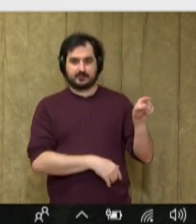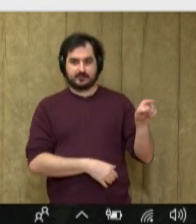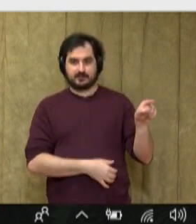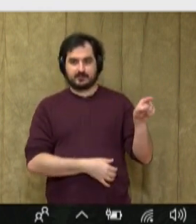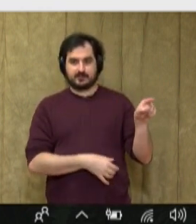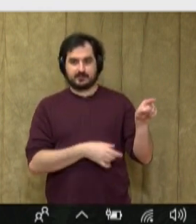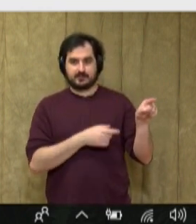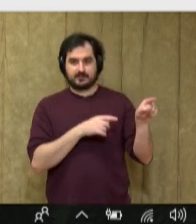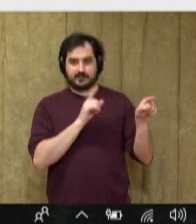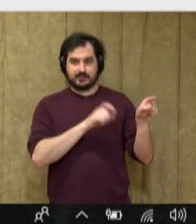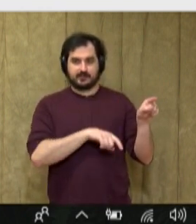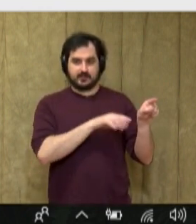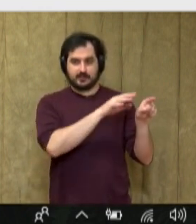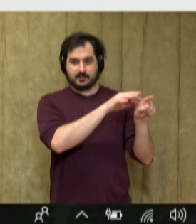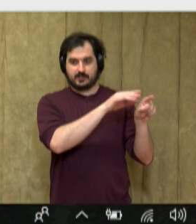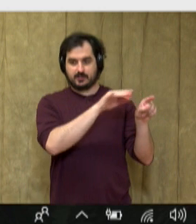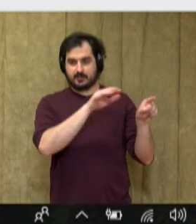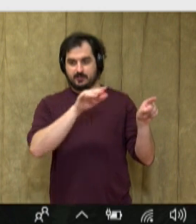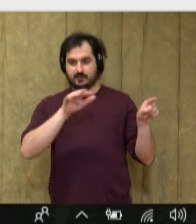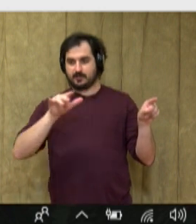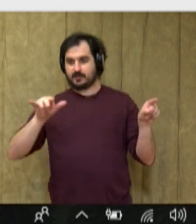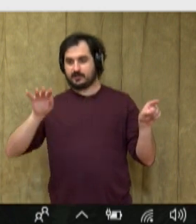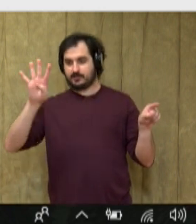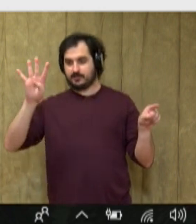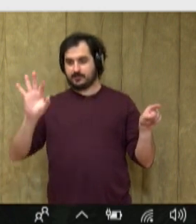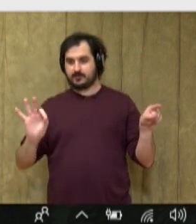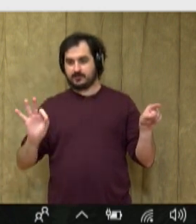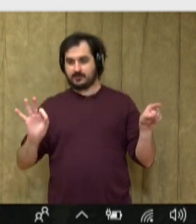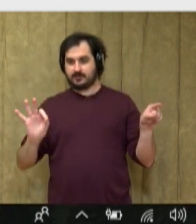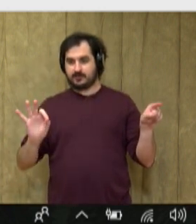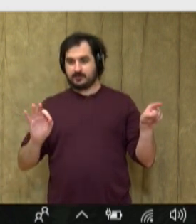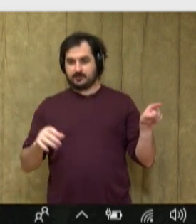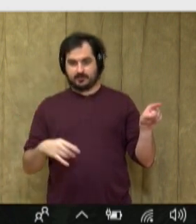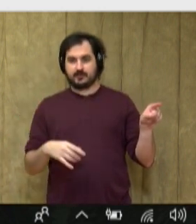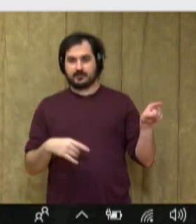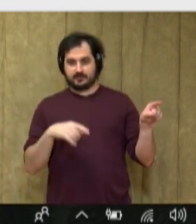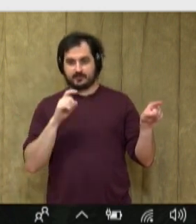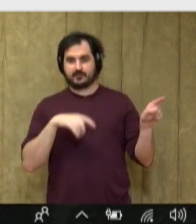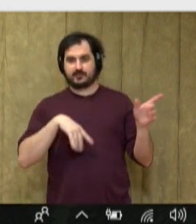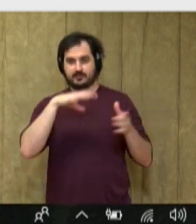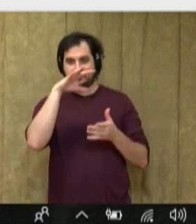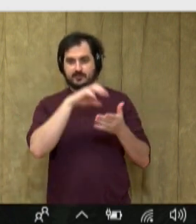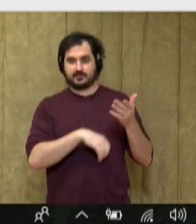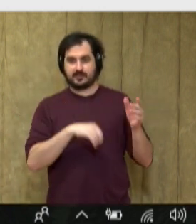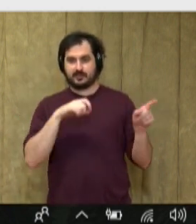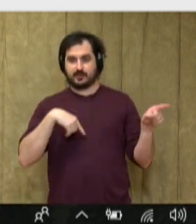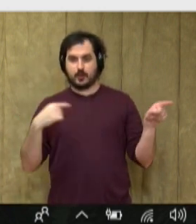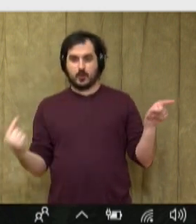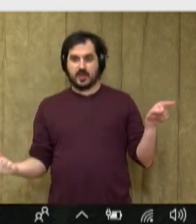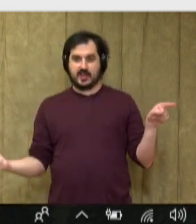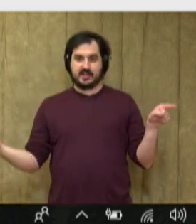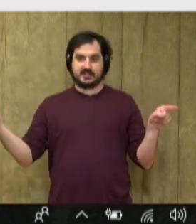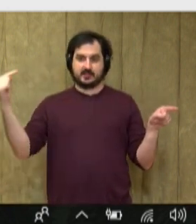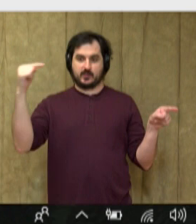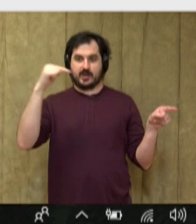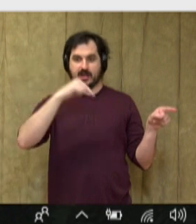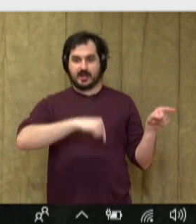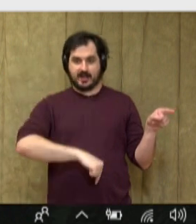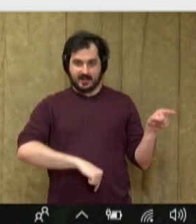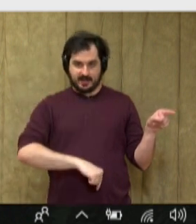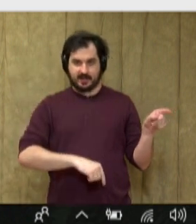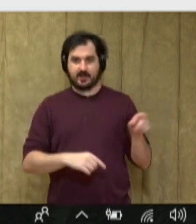have to get all the way to 4/9. Well, 4/9 is all the way over here, so I'm going to subtract. I have to go this way, so I'm